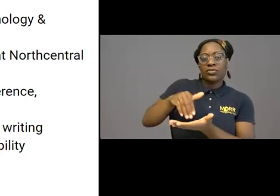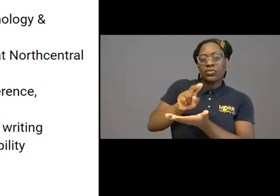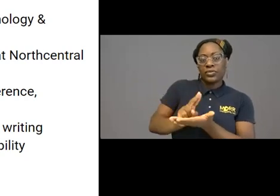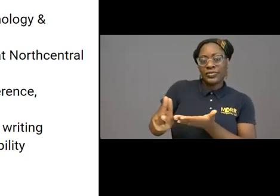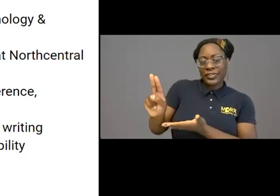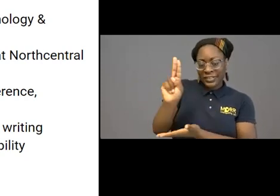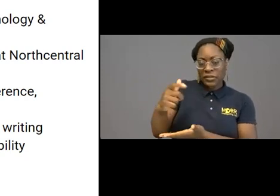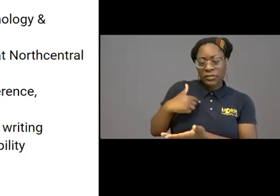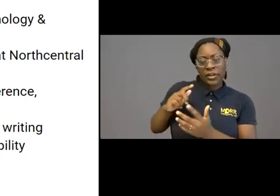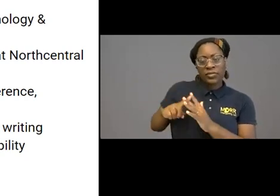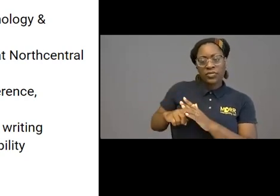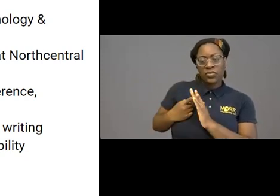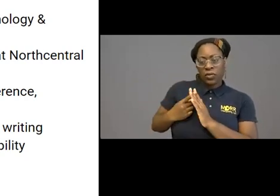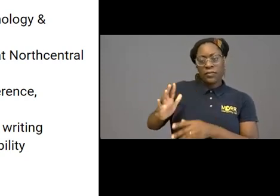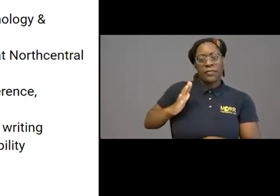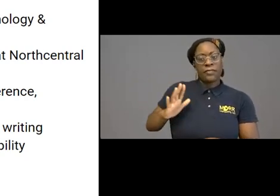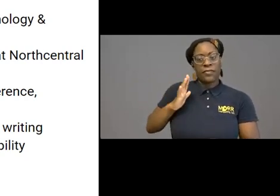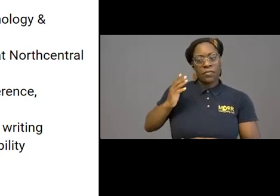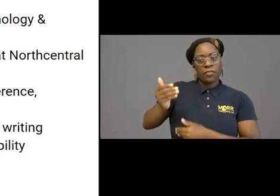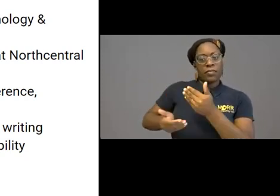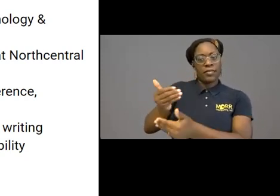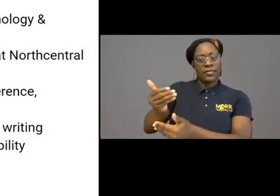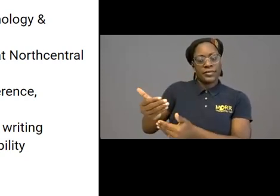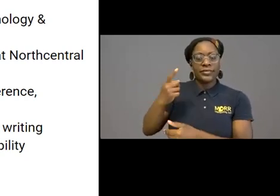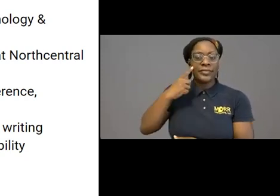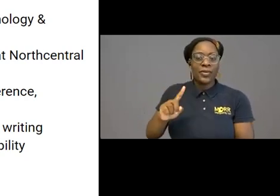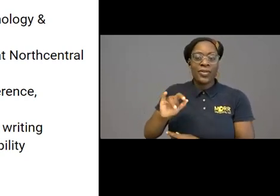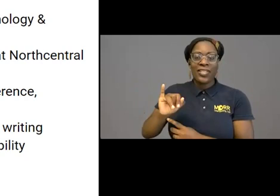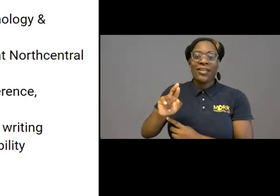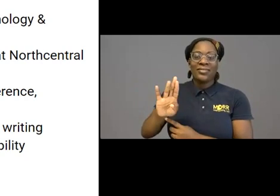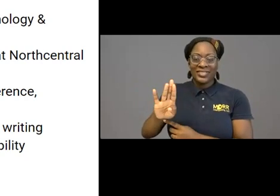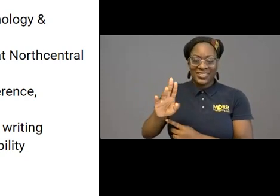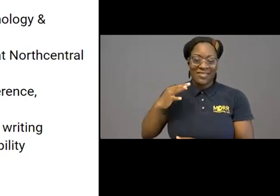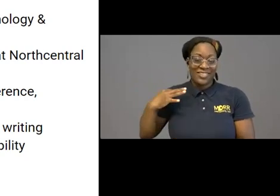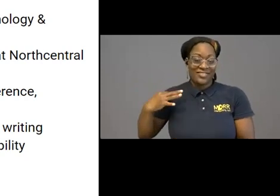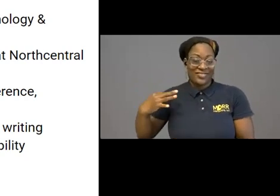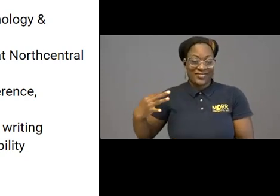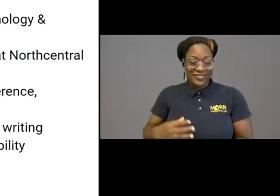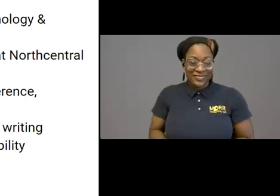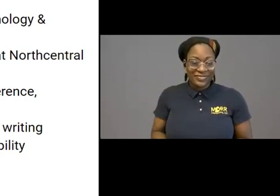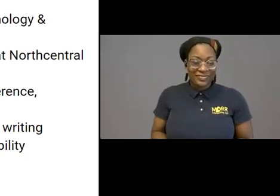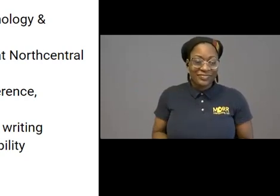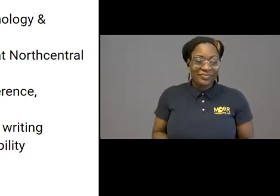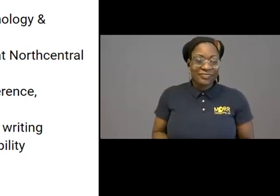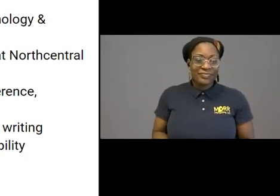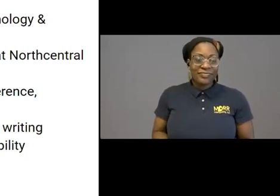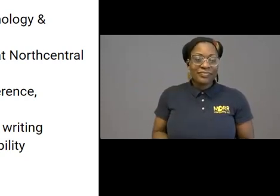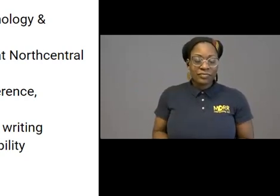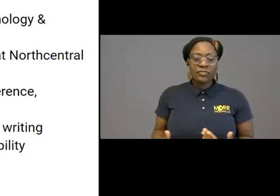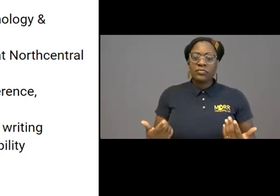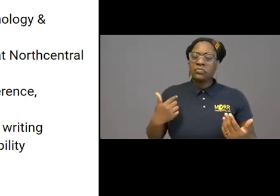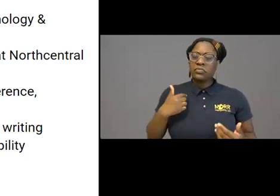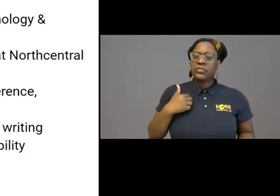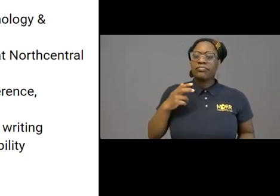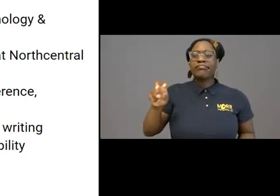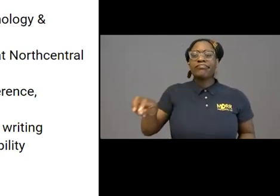IRB application. This year, I've bounced around between multiple OWCA committees to help out where I needed. Most